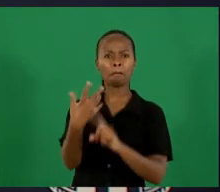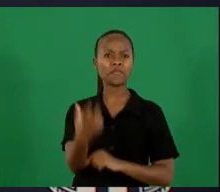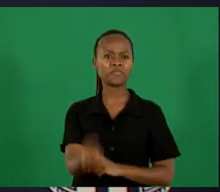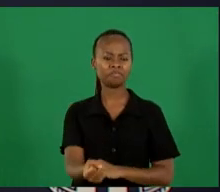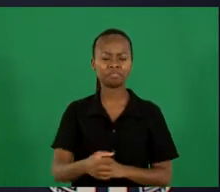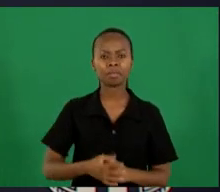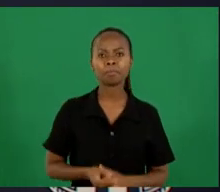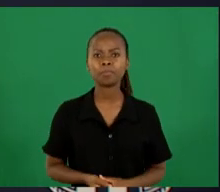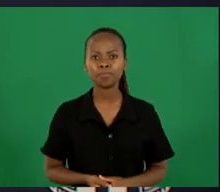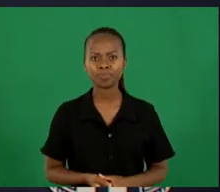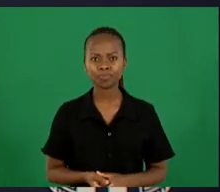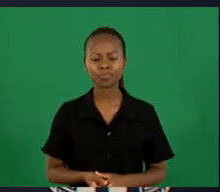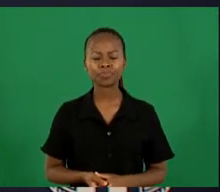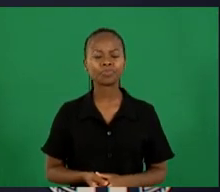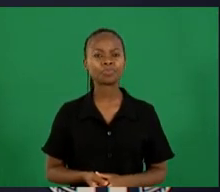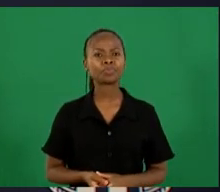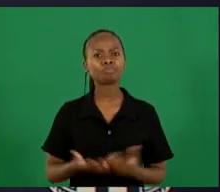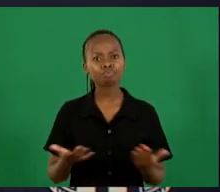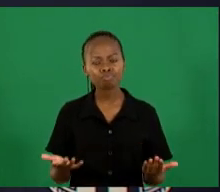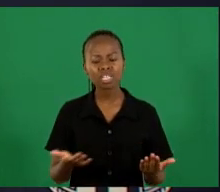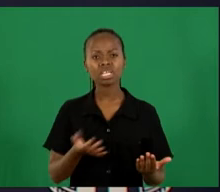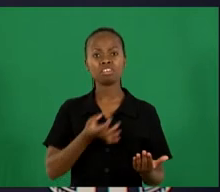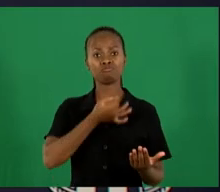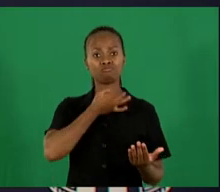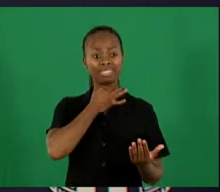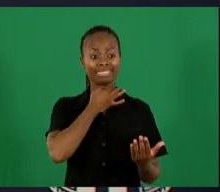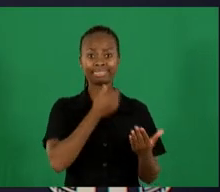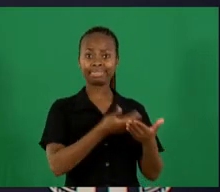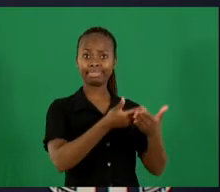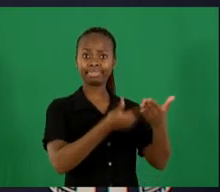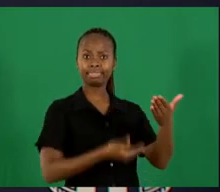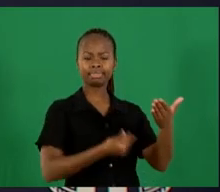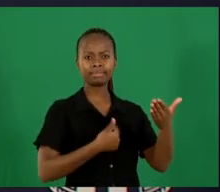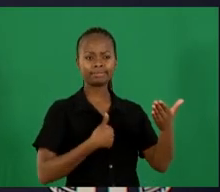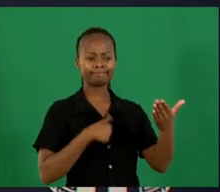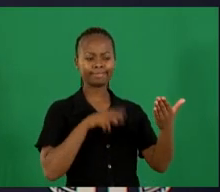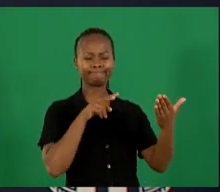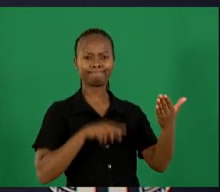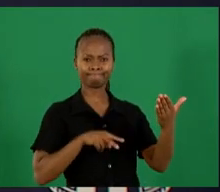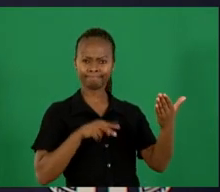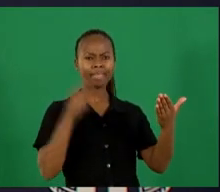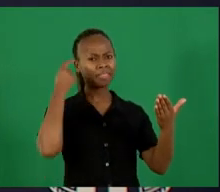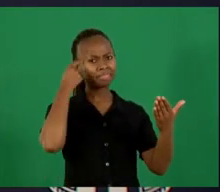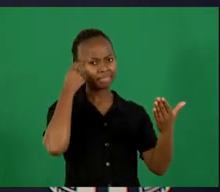Risks to the inflation outlook are assessed to the upside.